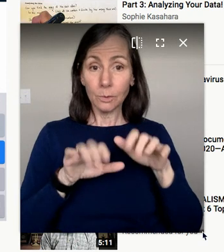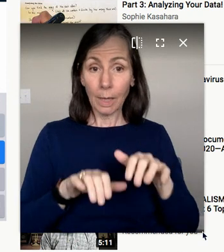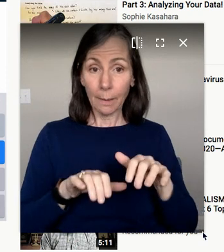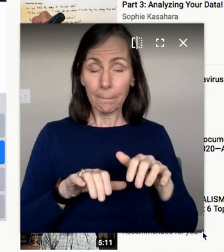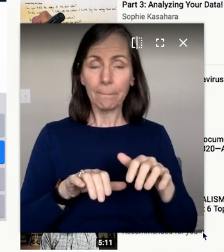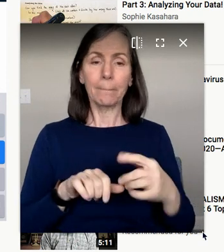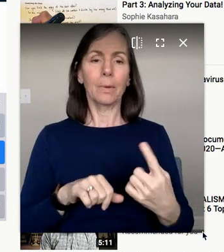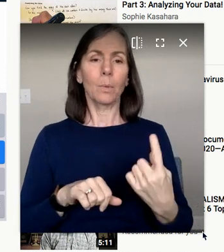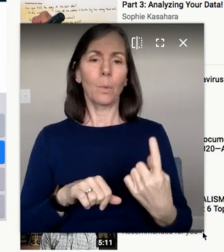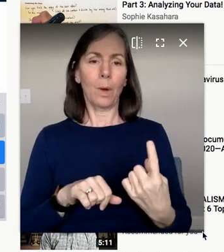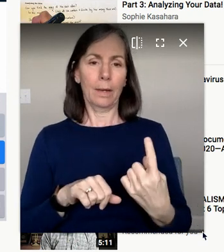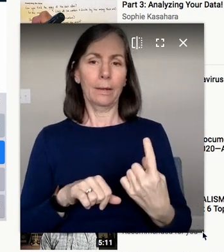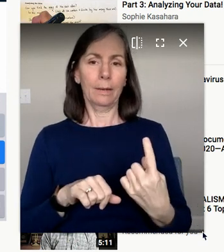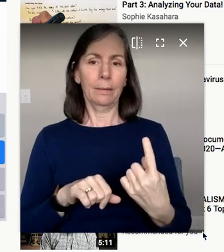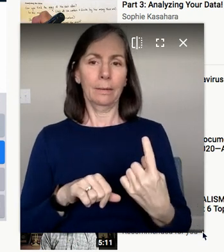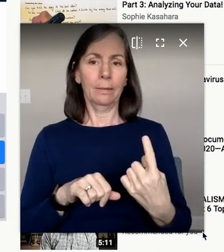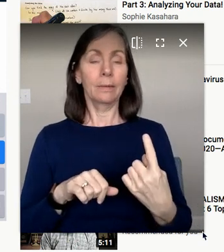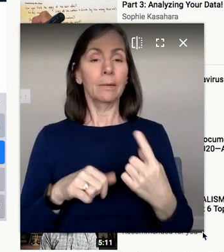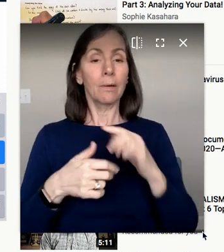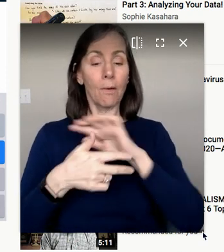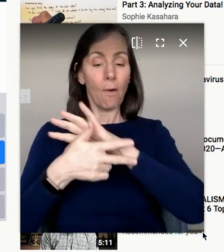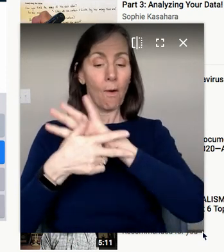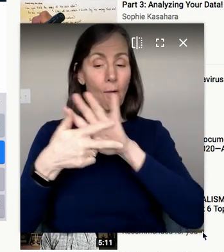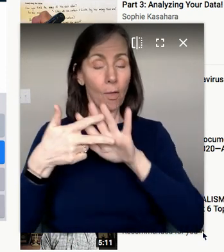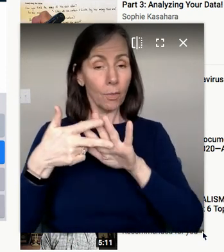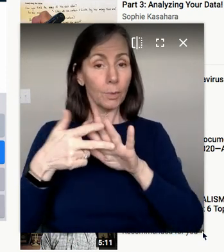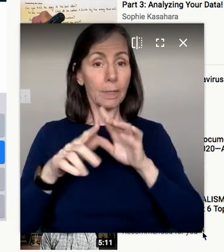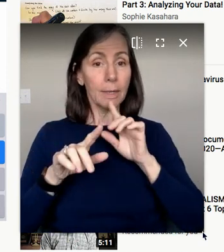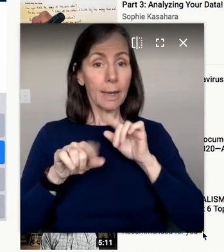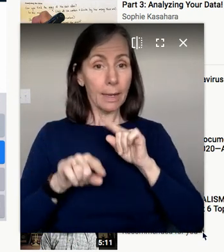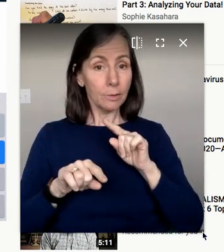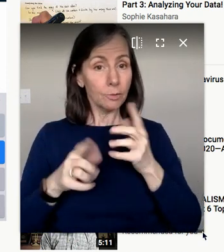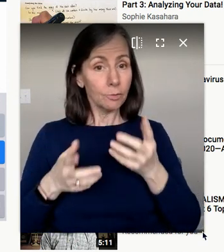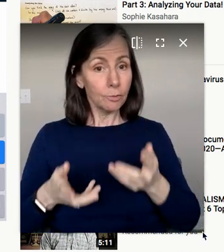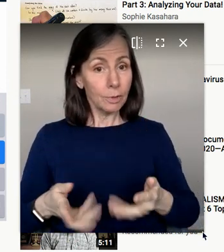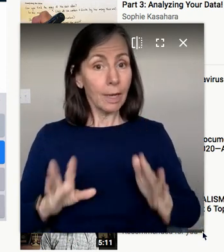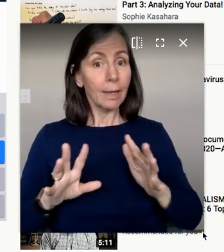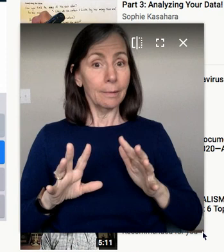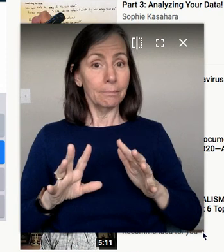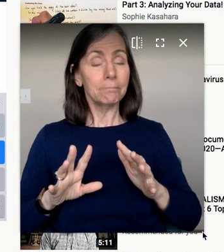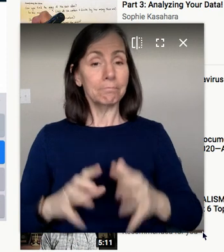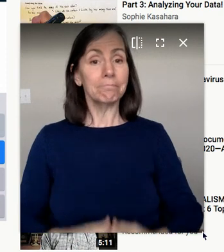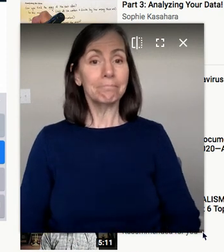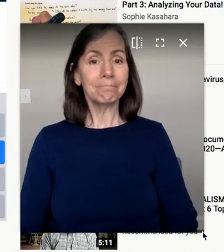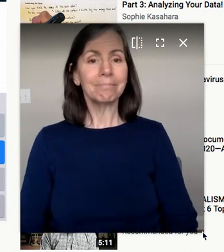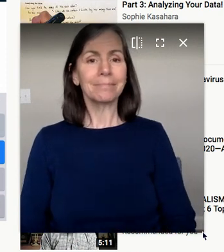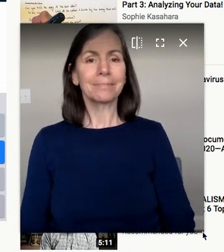So we've filled in the 3 blanks for our Schoology quiz.